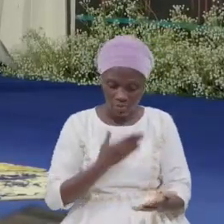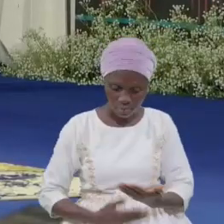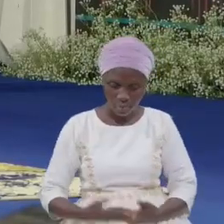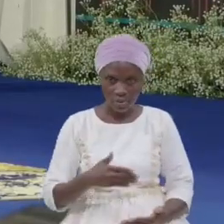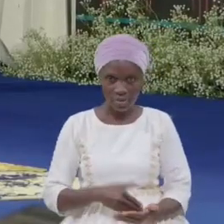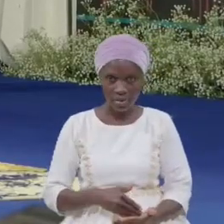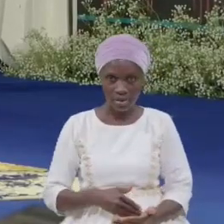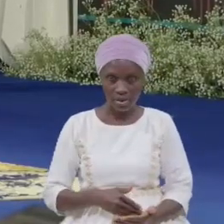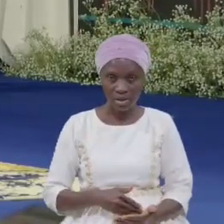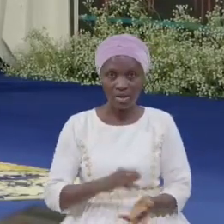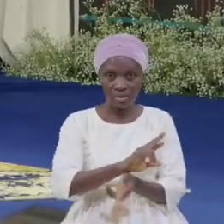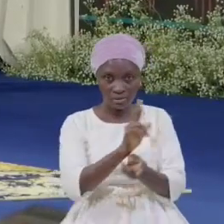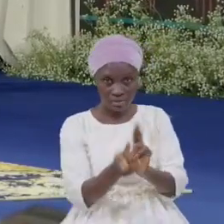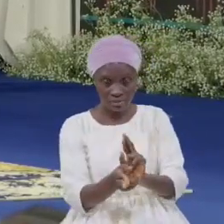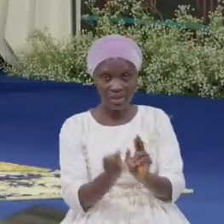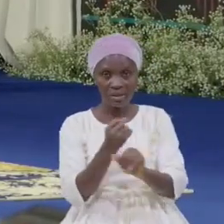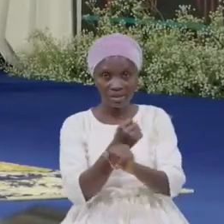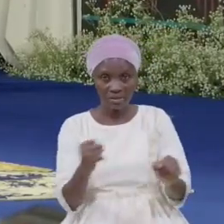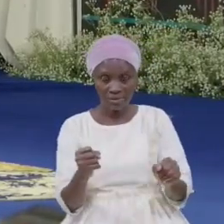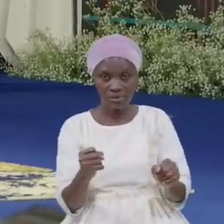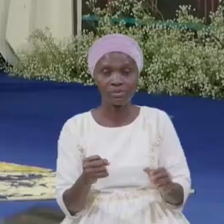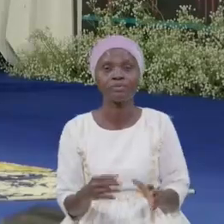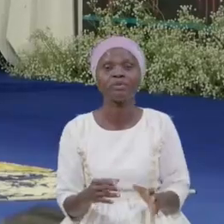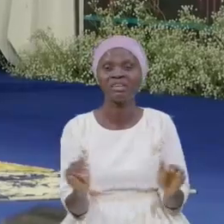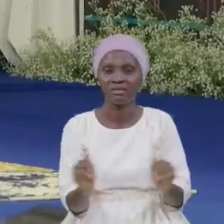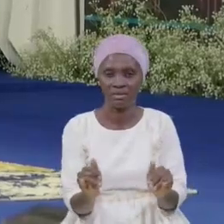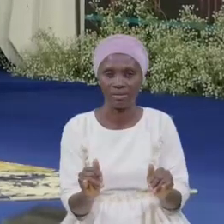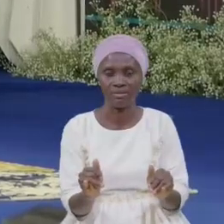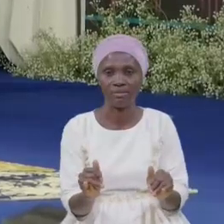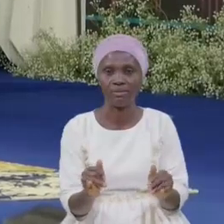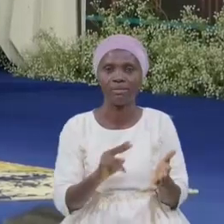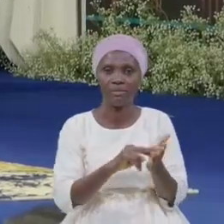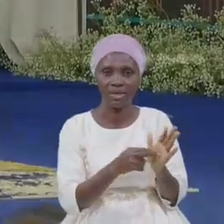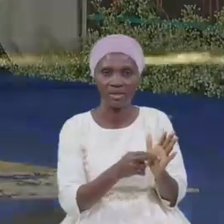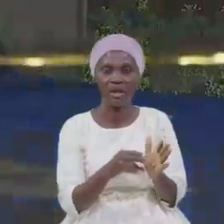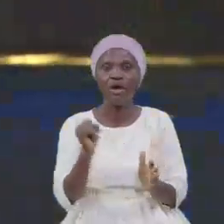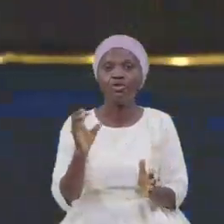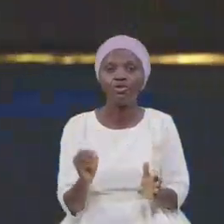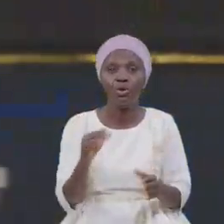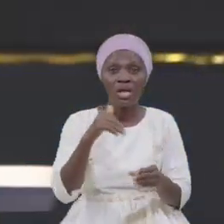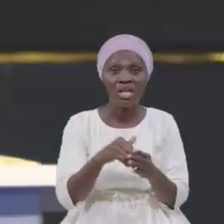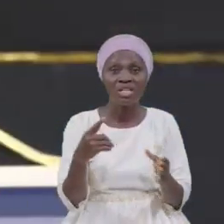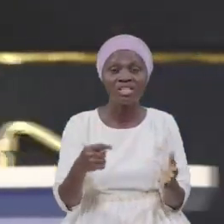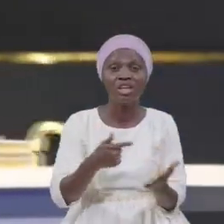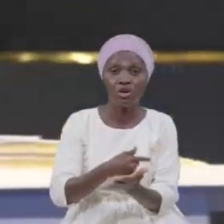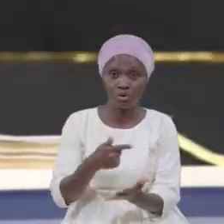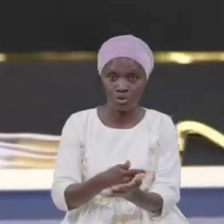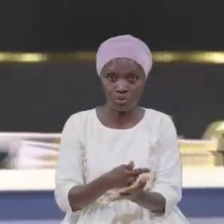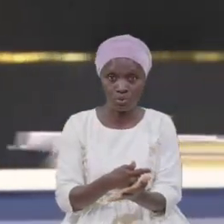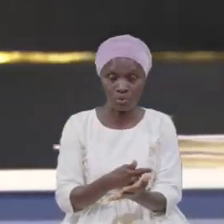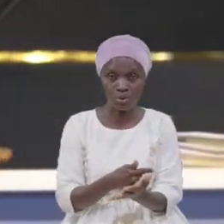again, salvation saved. The same thing. So, in the Gospels, they were